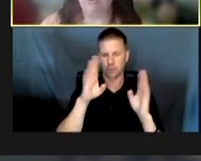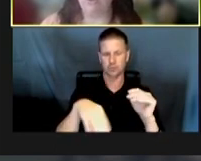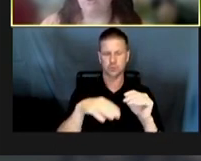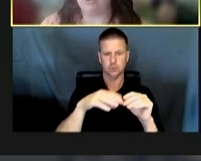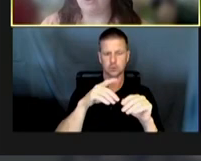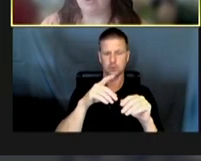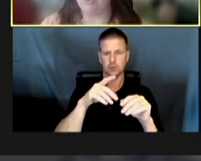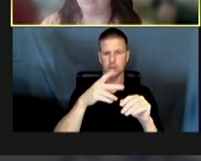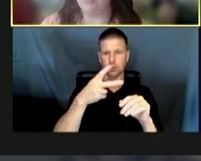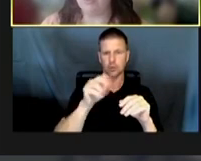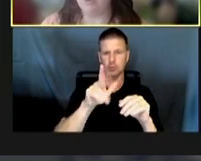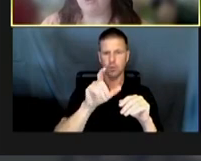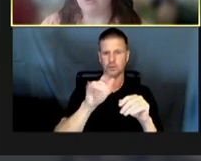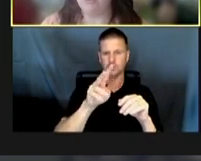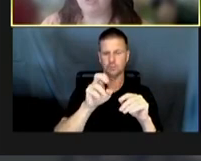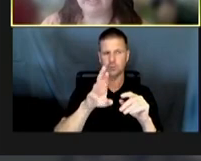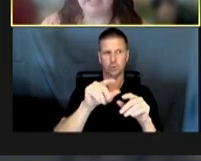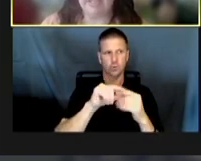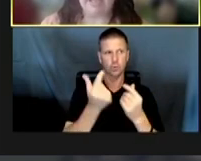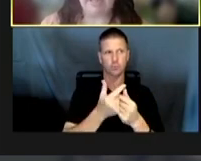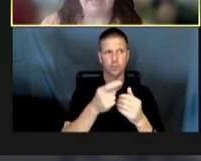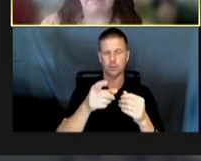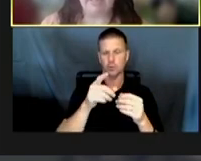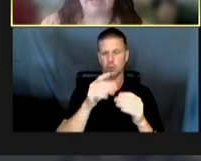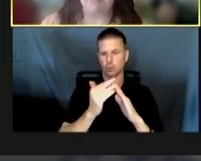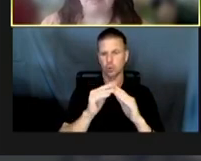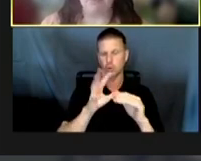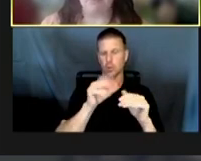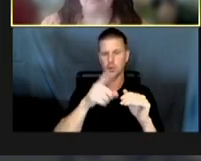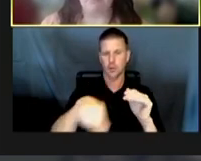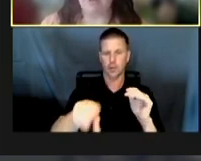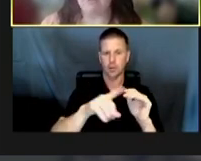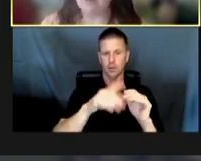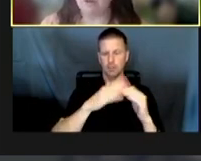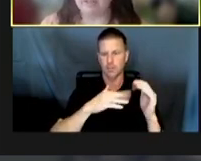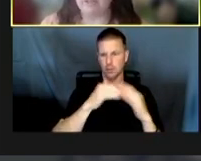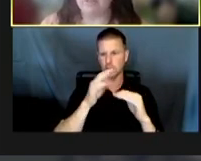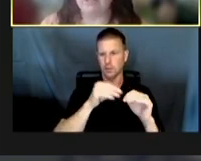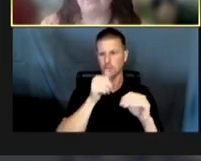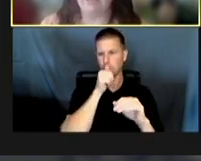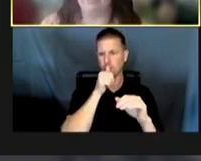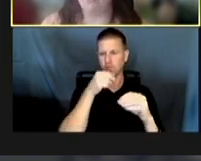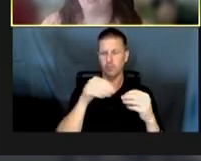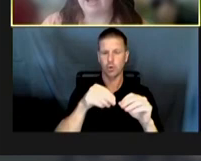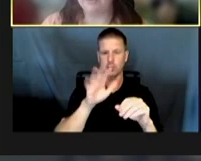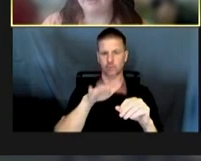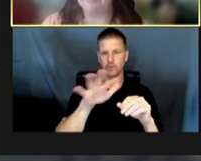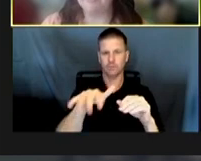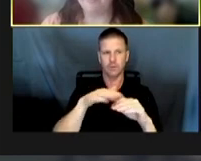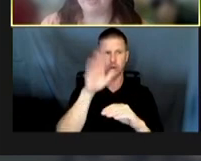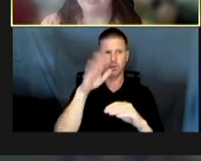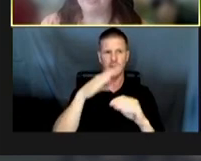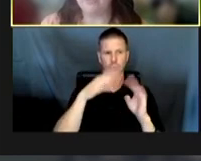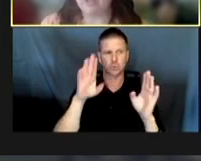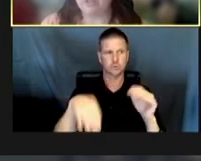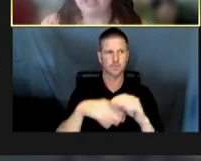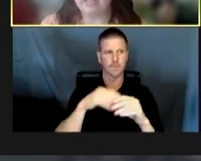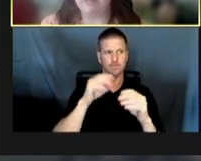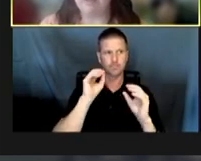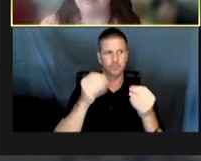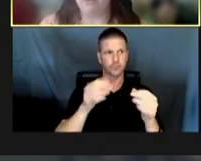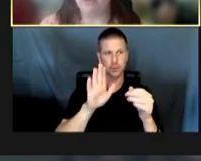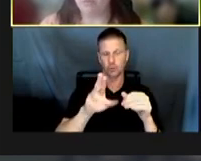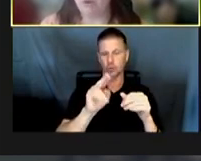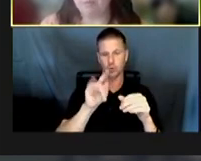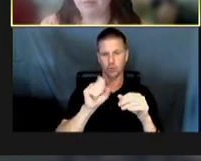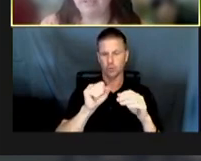called Clover Group, Clover Communities. And they have been building in the private market 55 and over housing. None of their units have